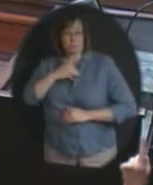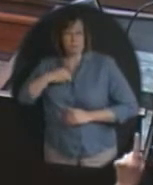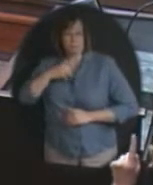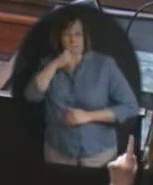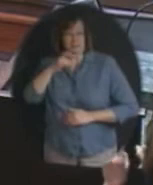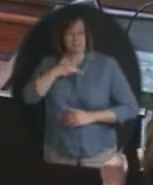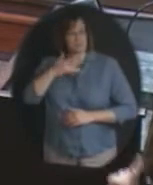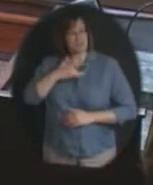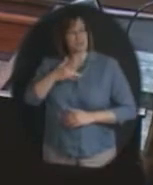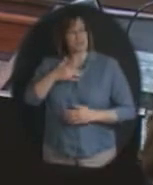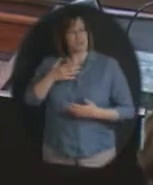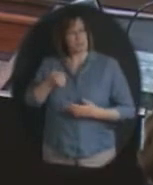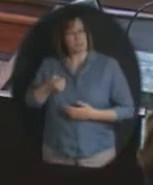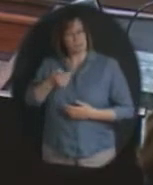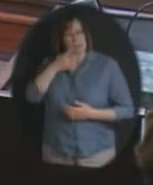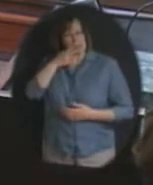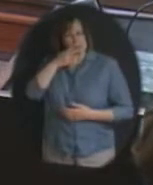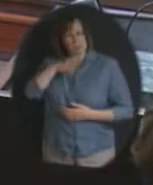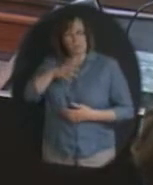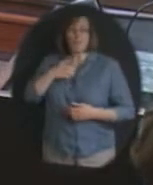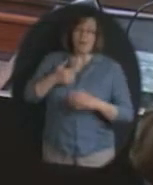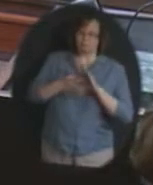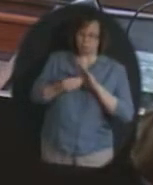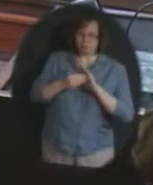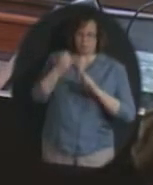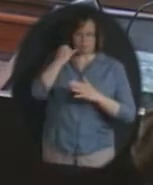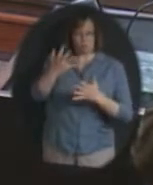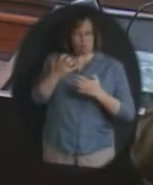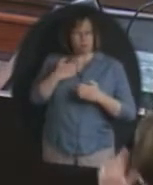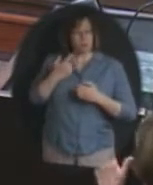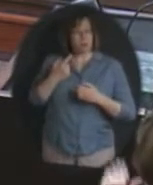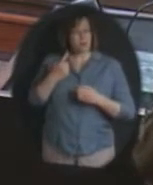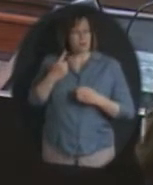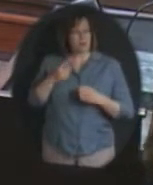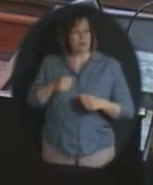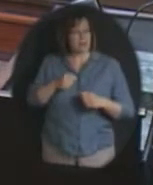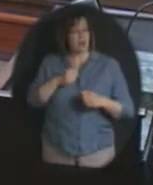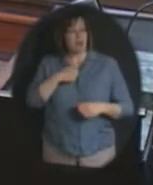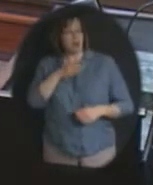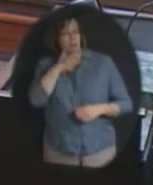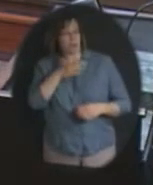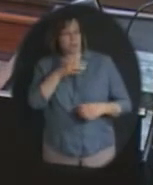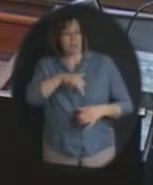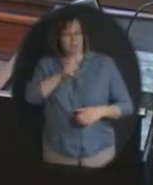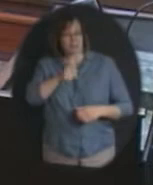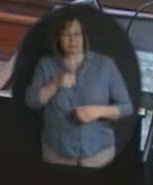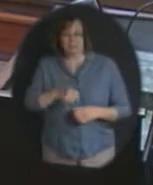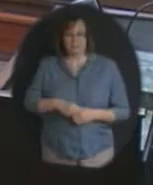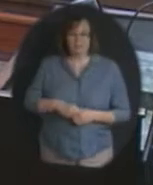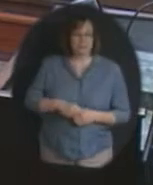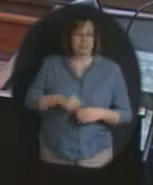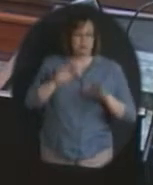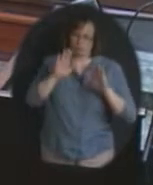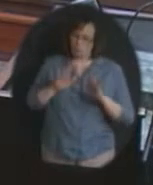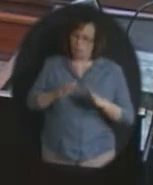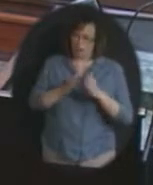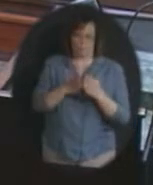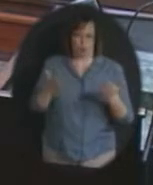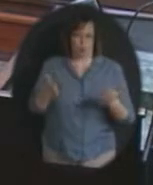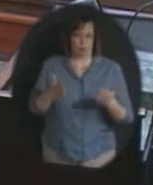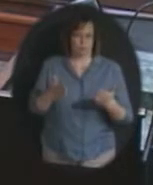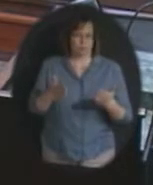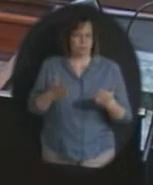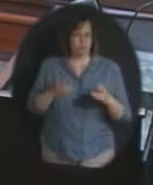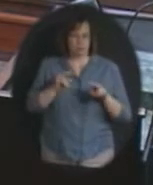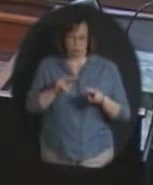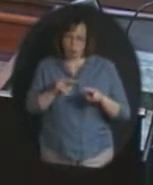felt a little left out. If you have those copies, if you would like them, I'm sure. I would actually, yes. It was a great book. And to